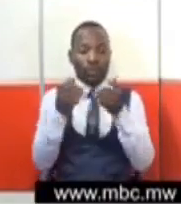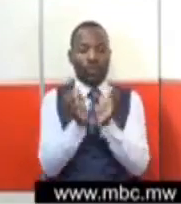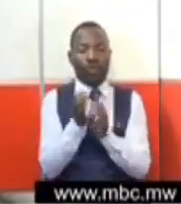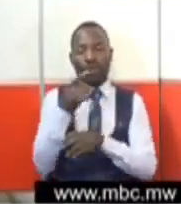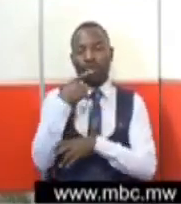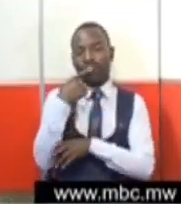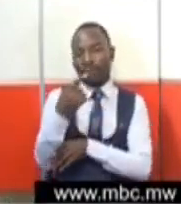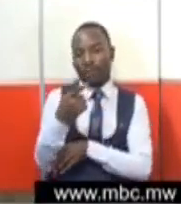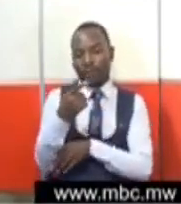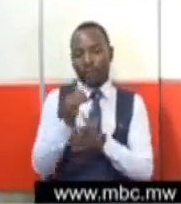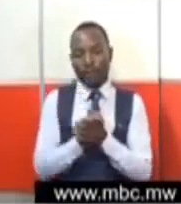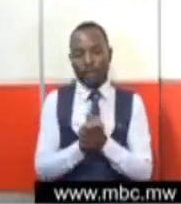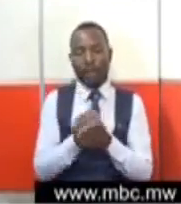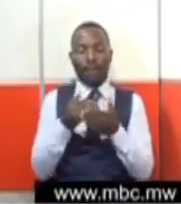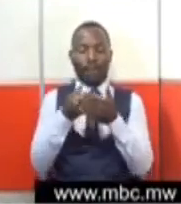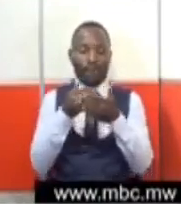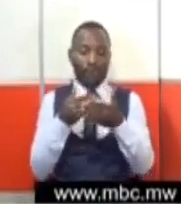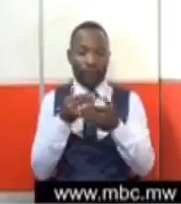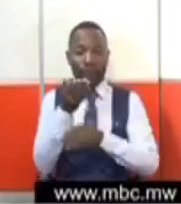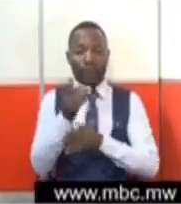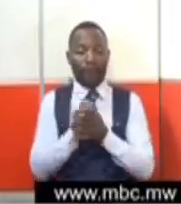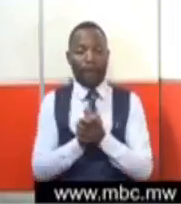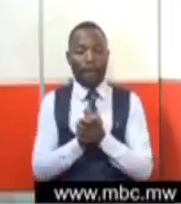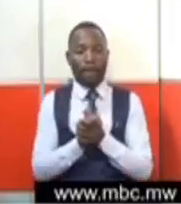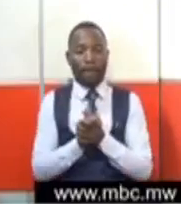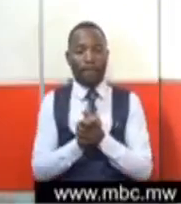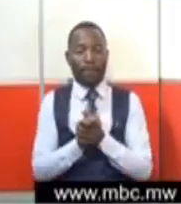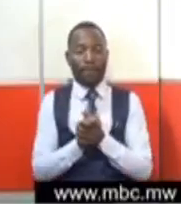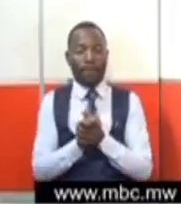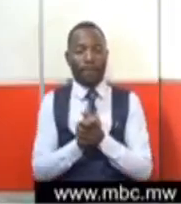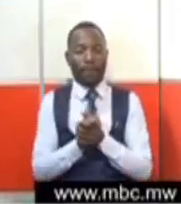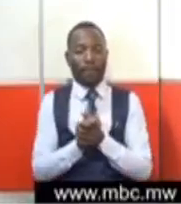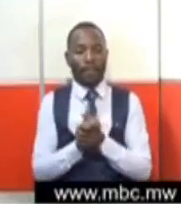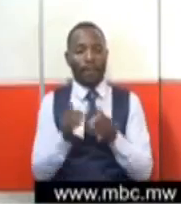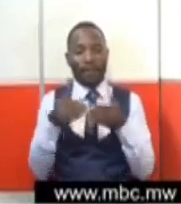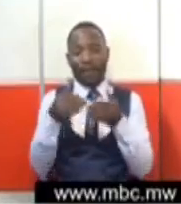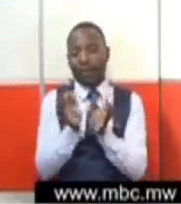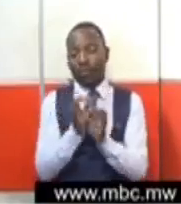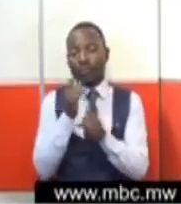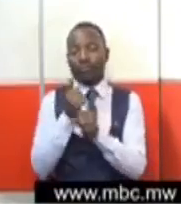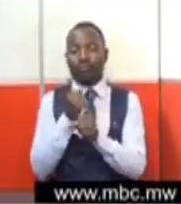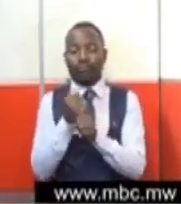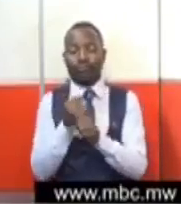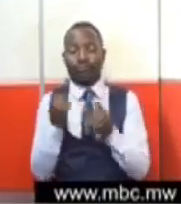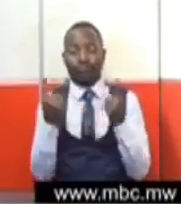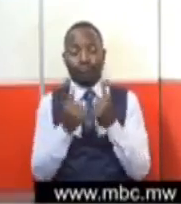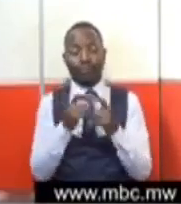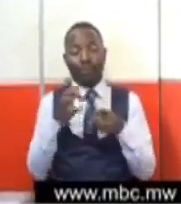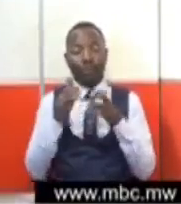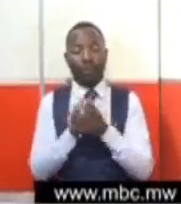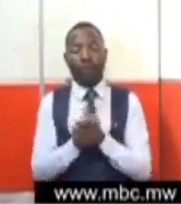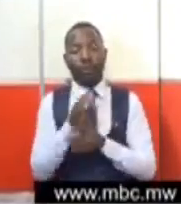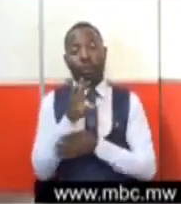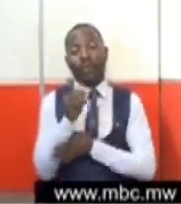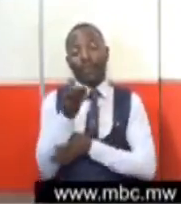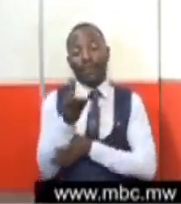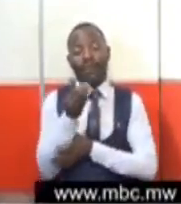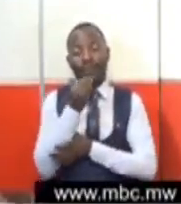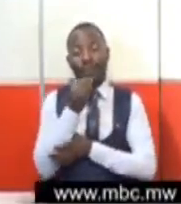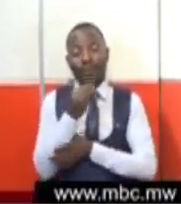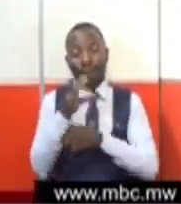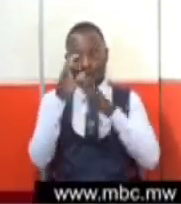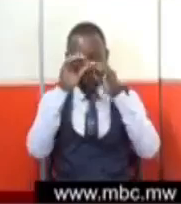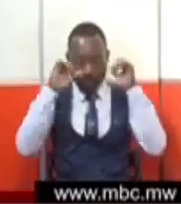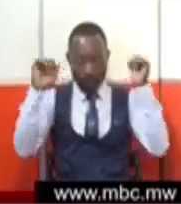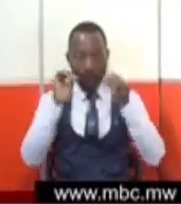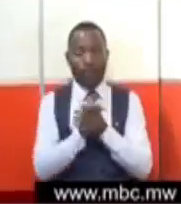Kaunda, stated that before the installation of the feed shelter machine, the cooperative used to face challenges when sourcing supplemental feed for her dairy